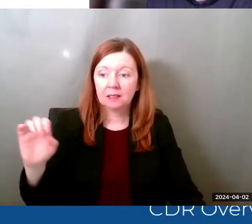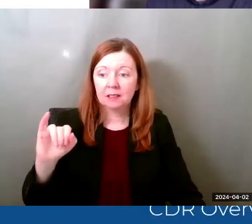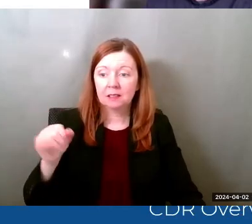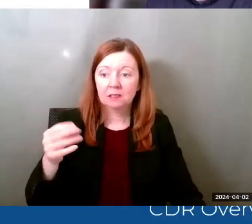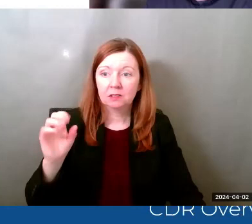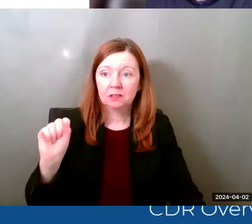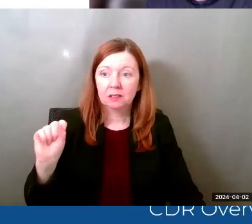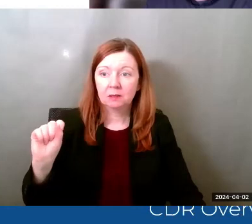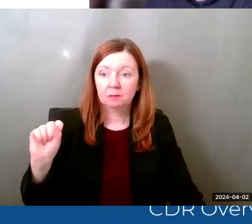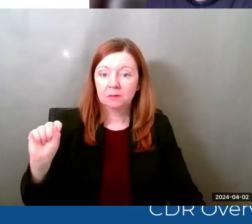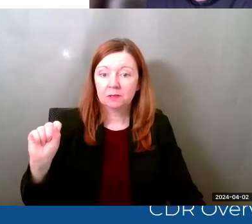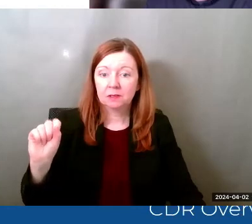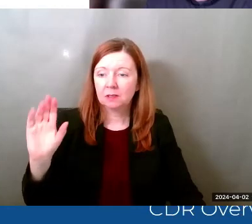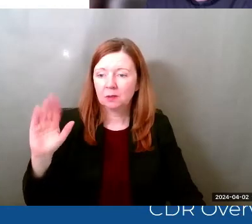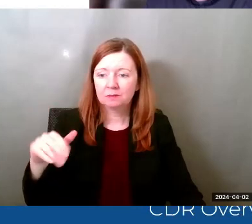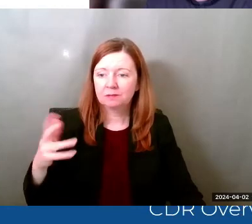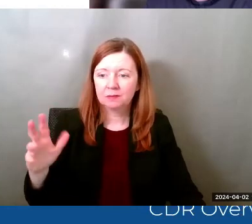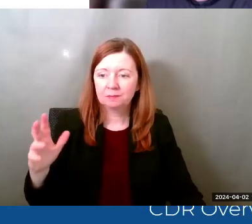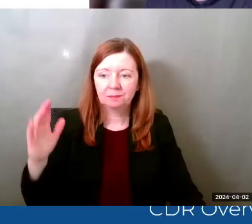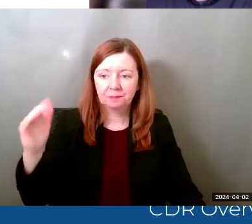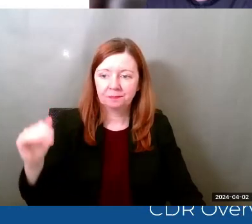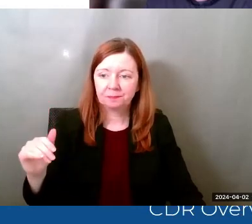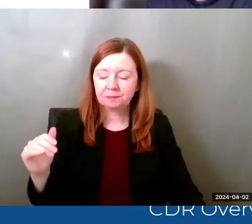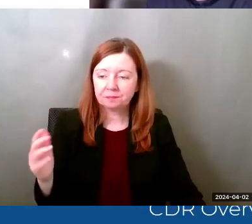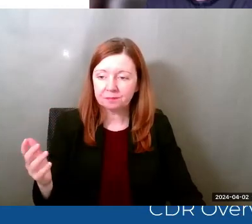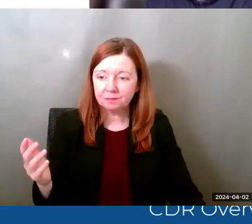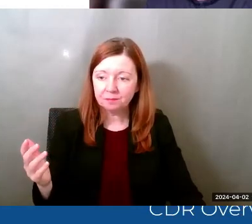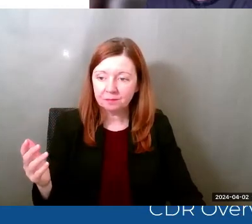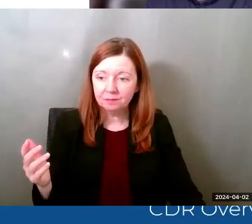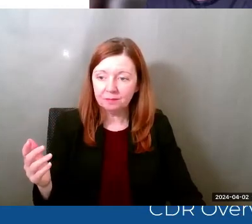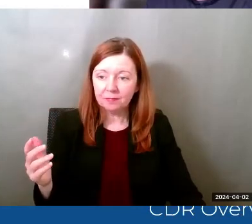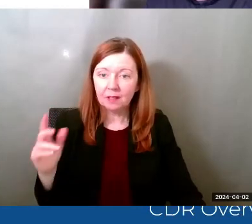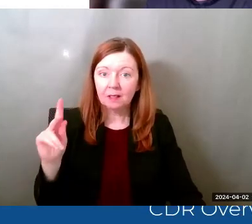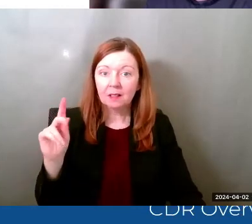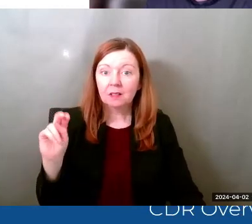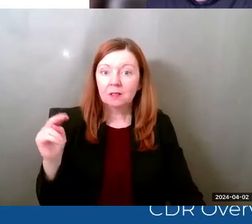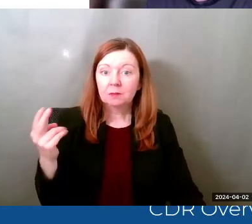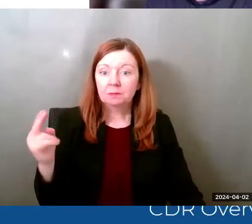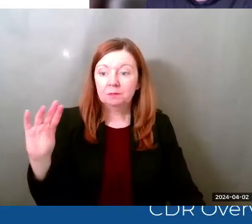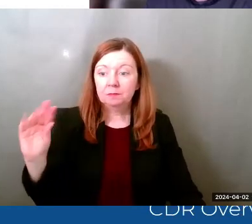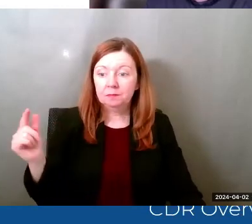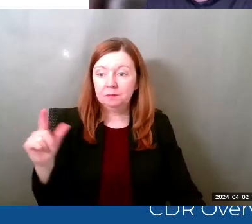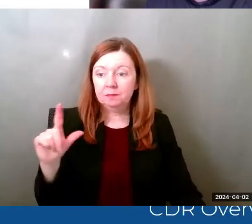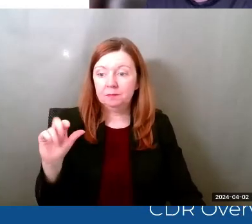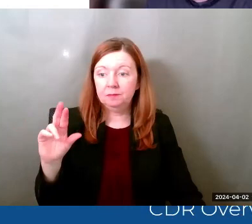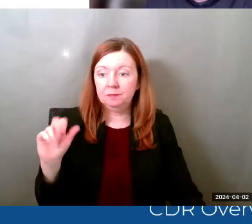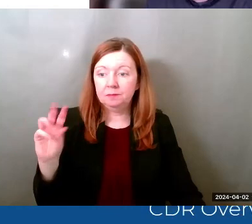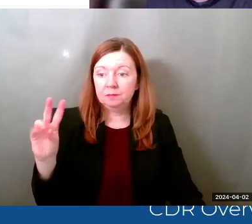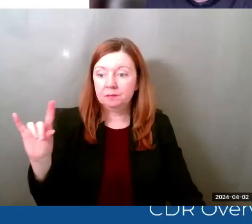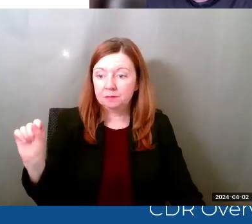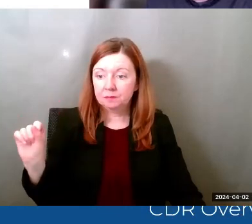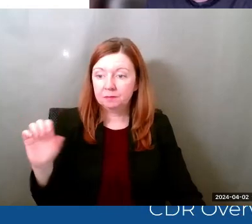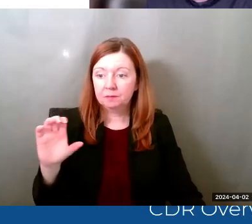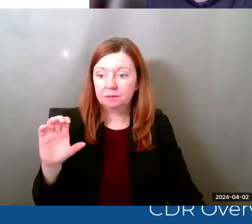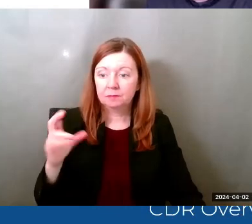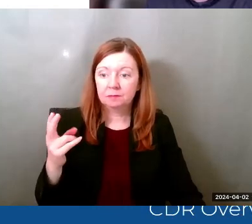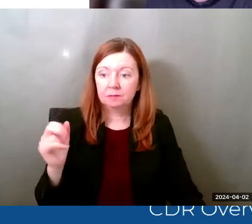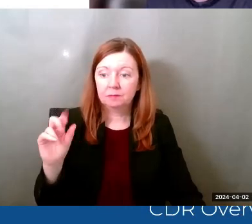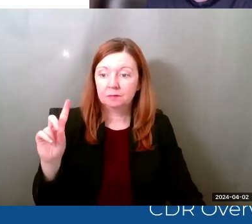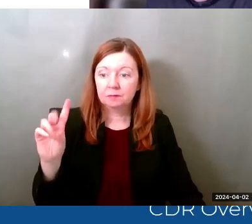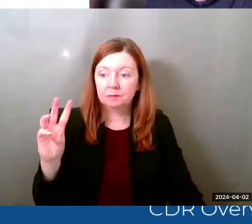James, I believe we did that. Kevin Huang, Laura Williams, Chadwick